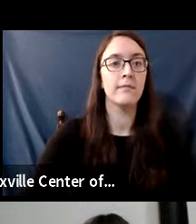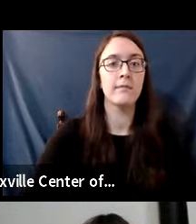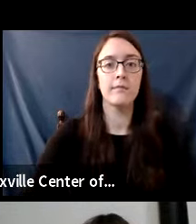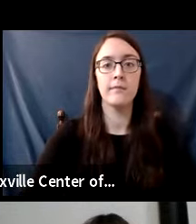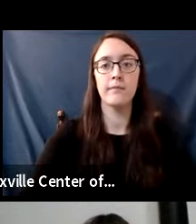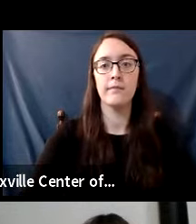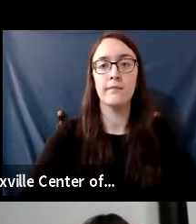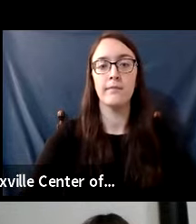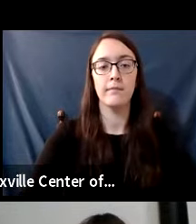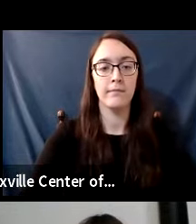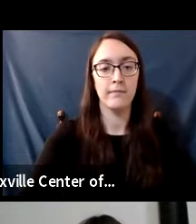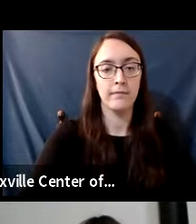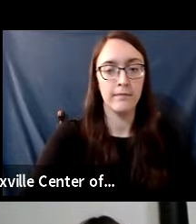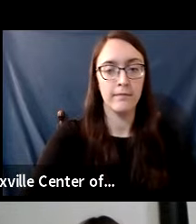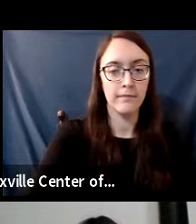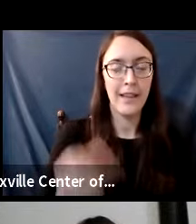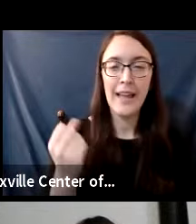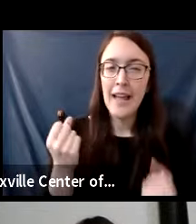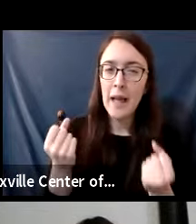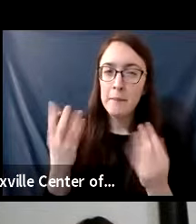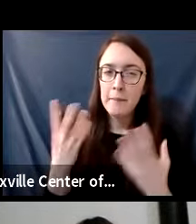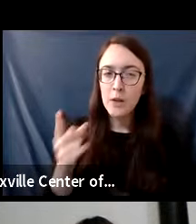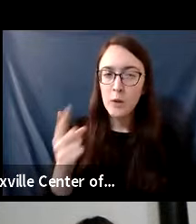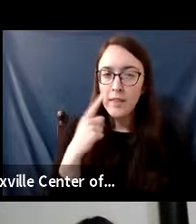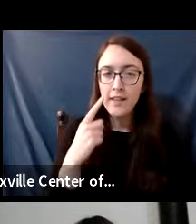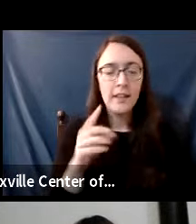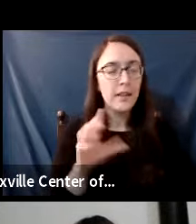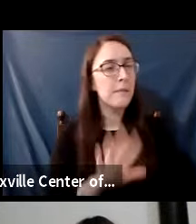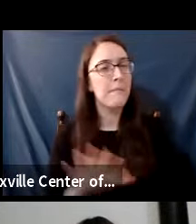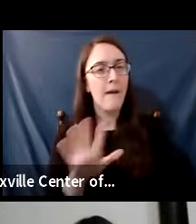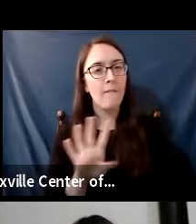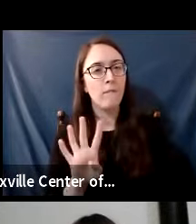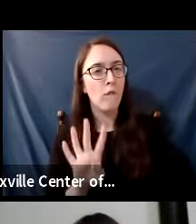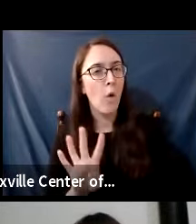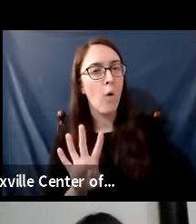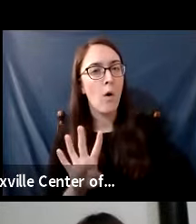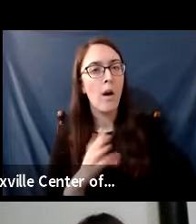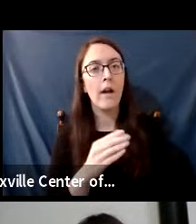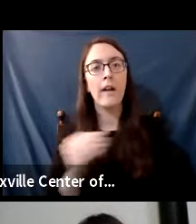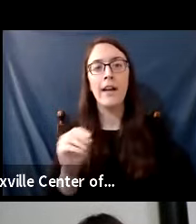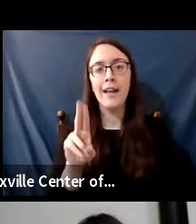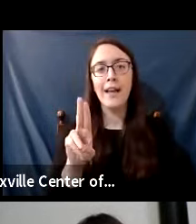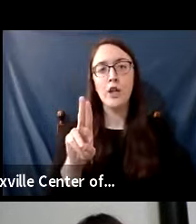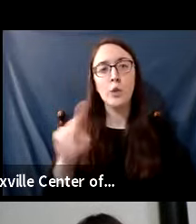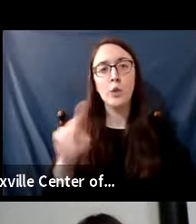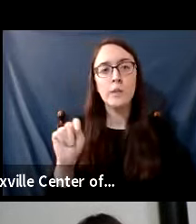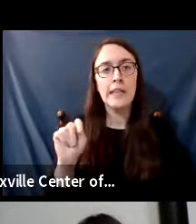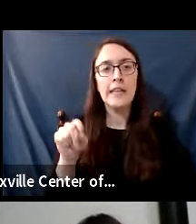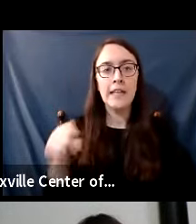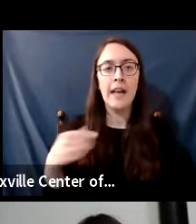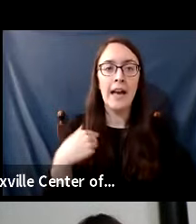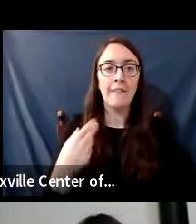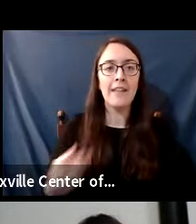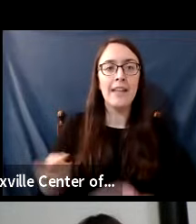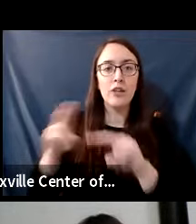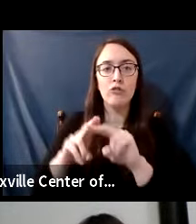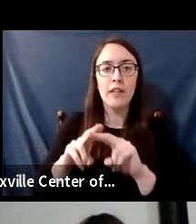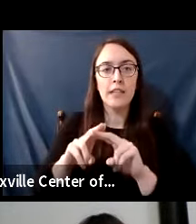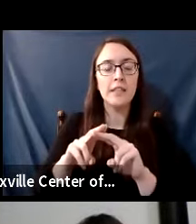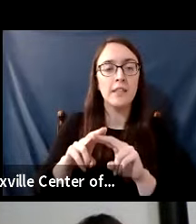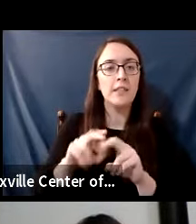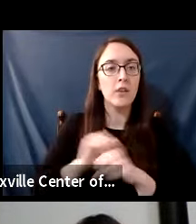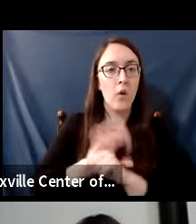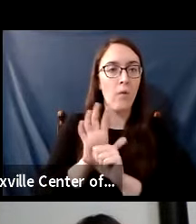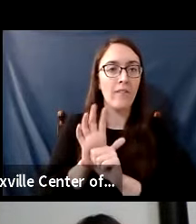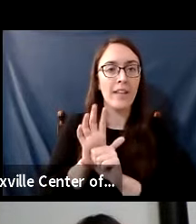I think it's about 4. And UT, I think, is seeing some increase in cases with students coming back as well.